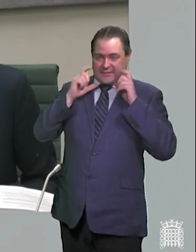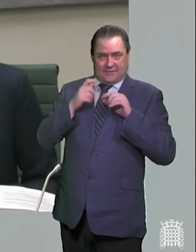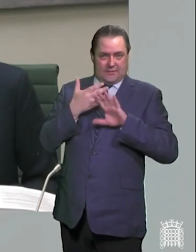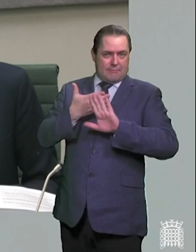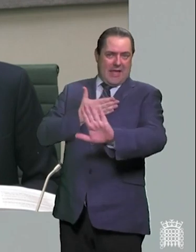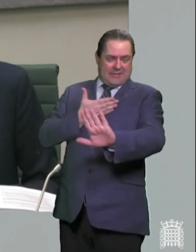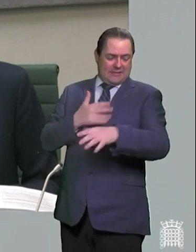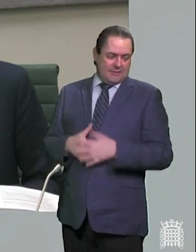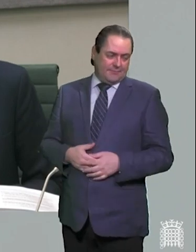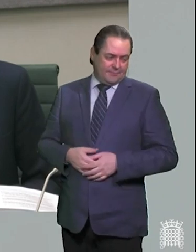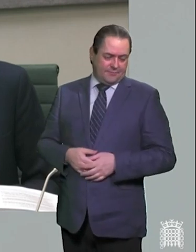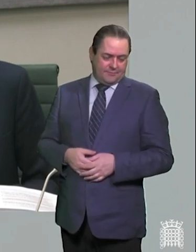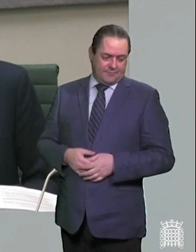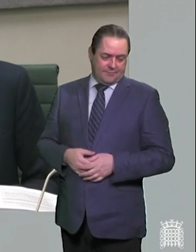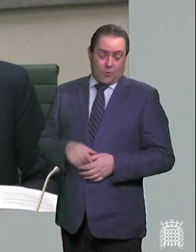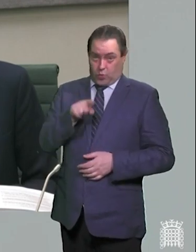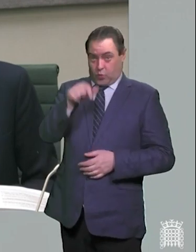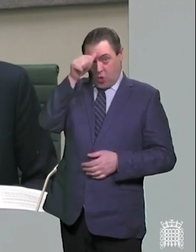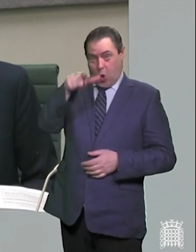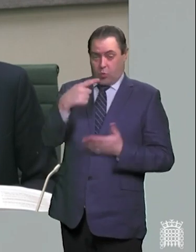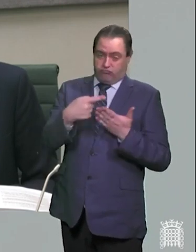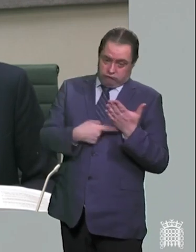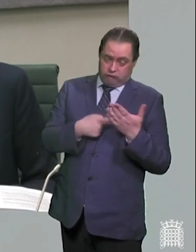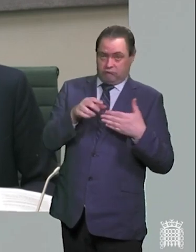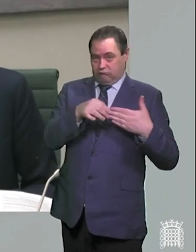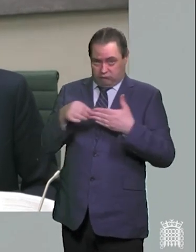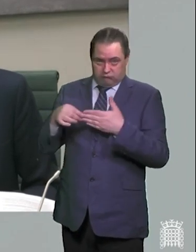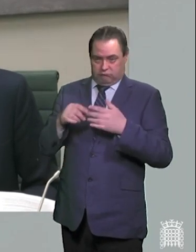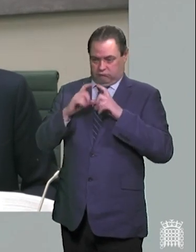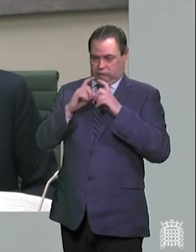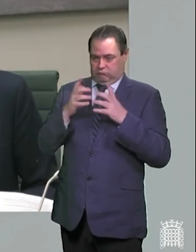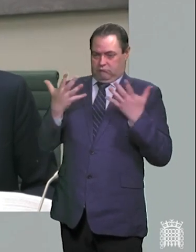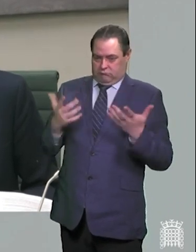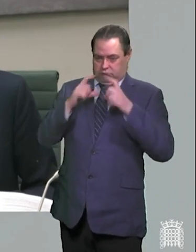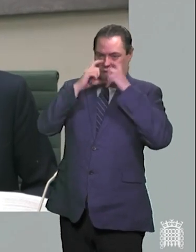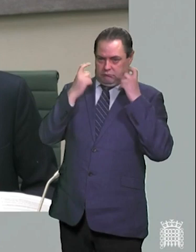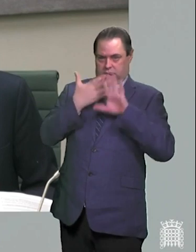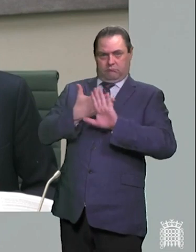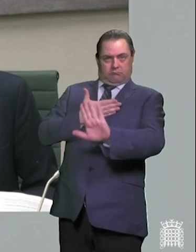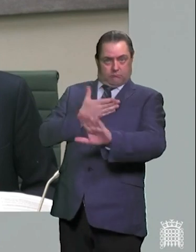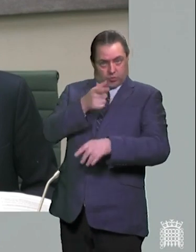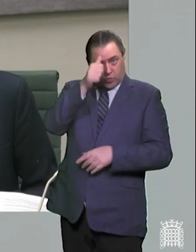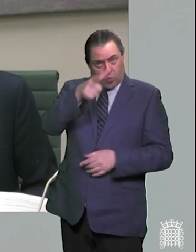So there can be no doubt that you understood what the guidance and rules meant and were intended to achieve. Yes